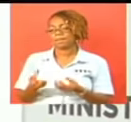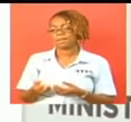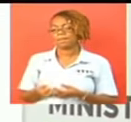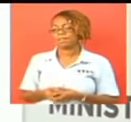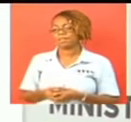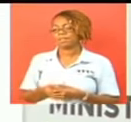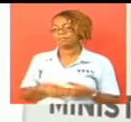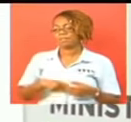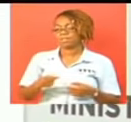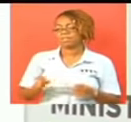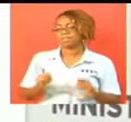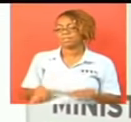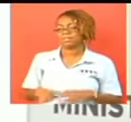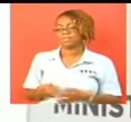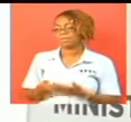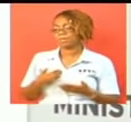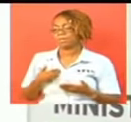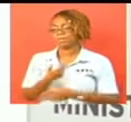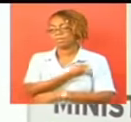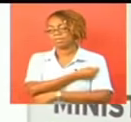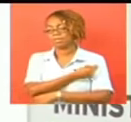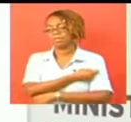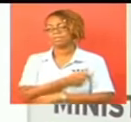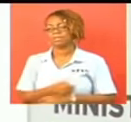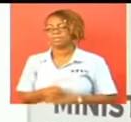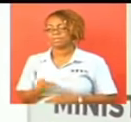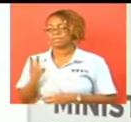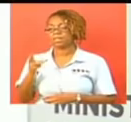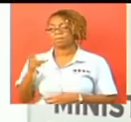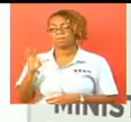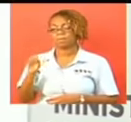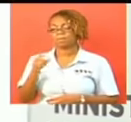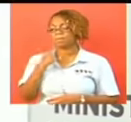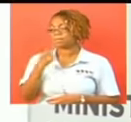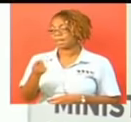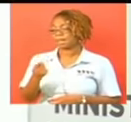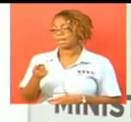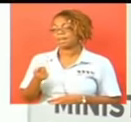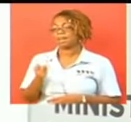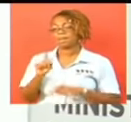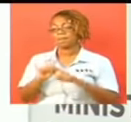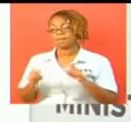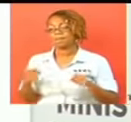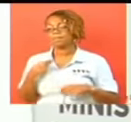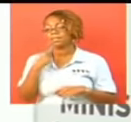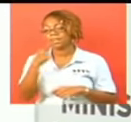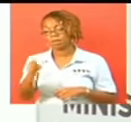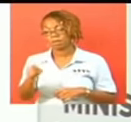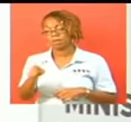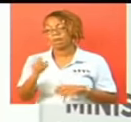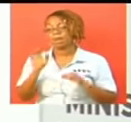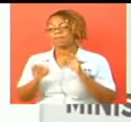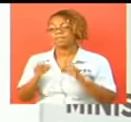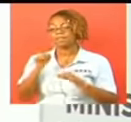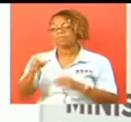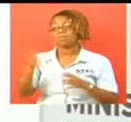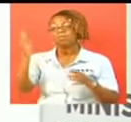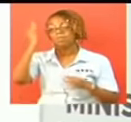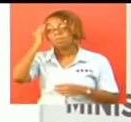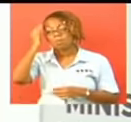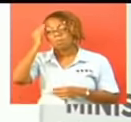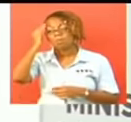taking the vaccine. However, as I said before, if you know you are pregnant, if you are trying to have a baby and you might be